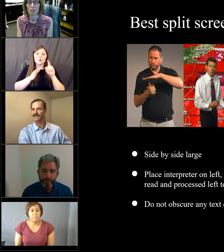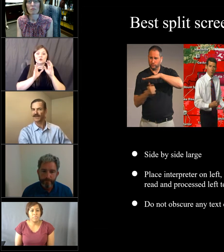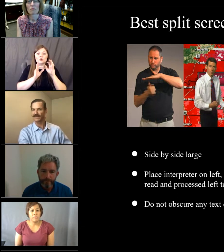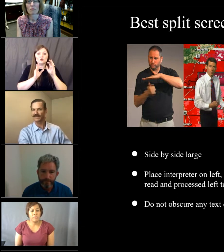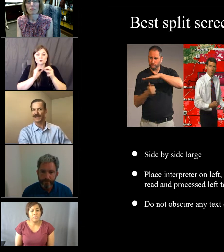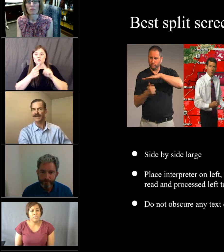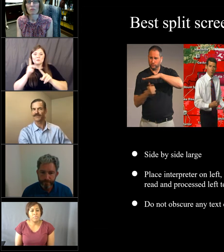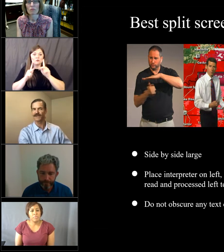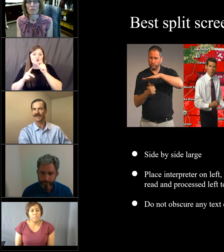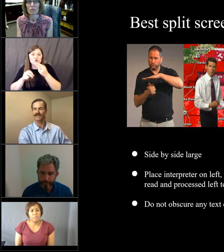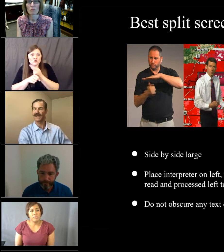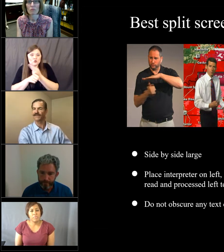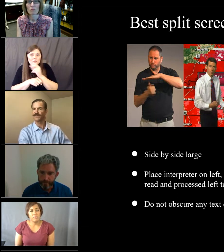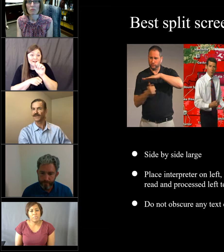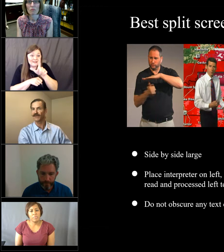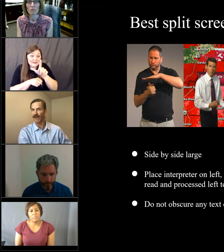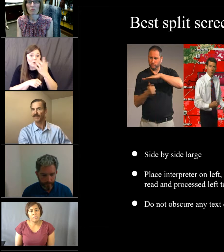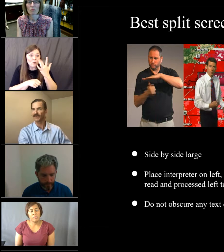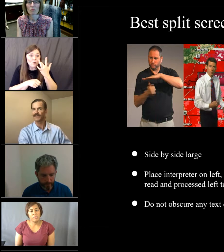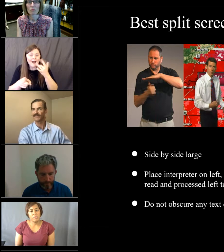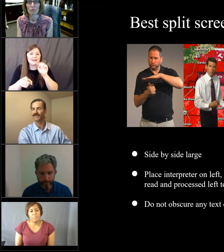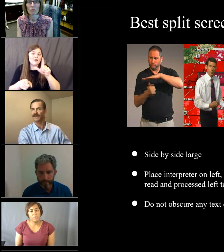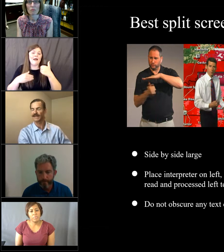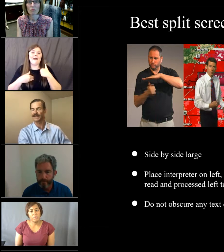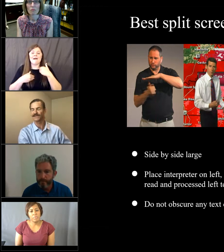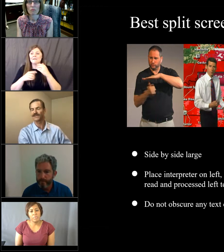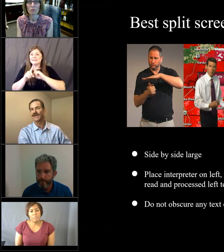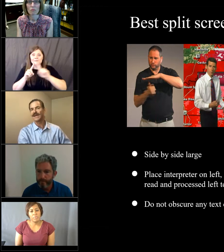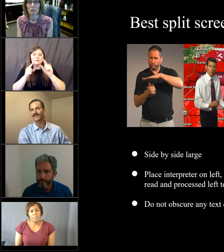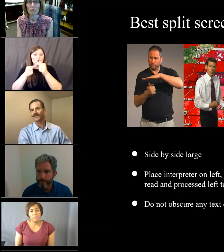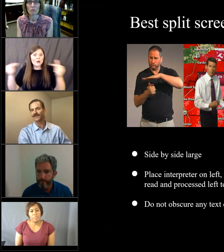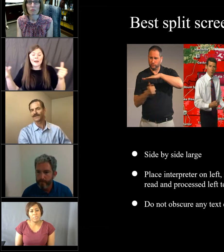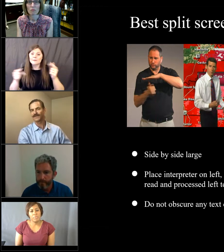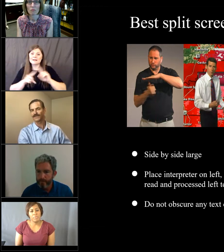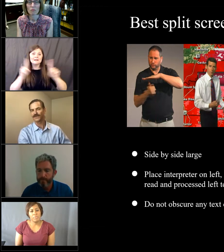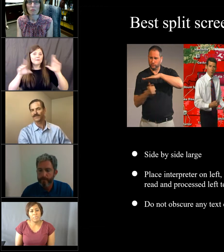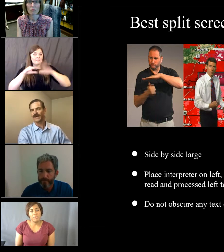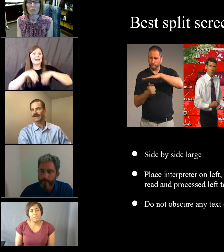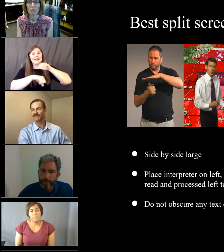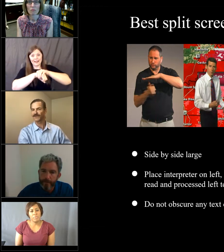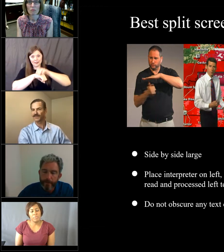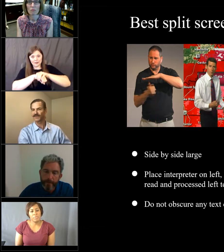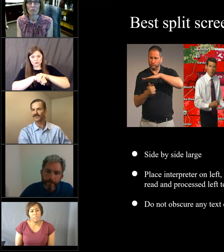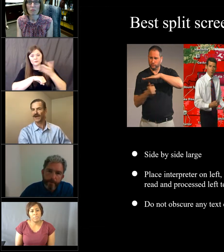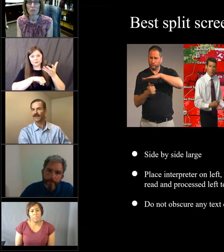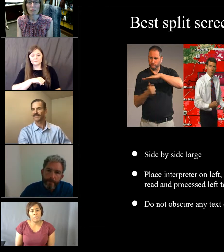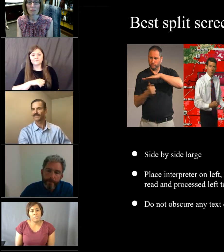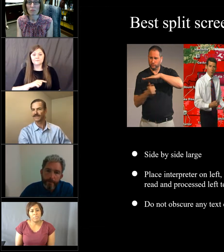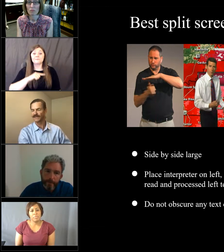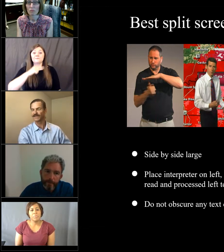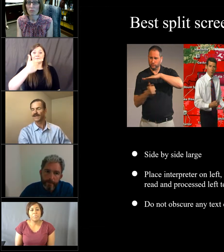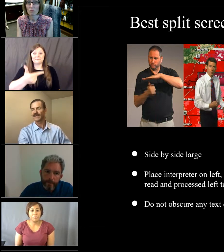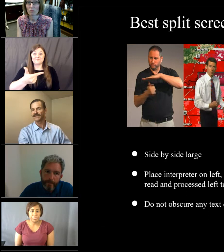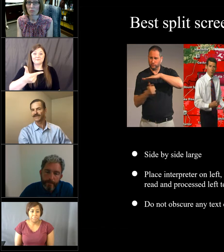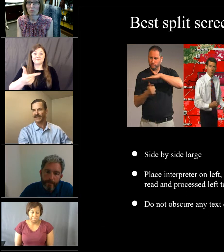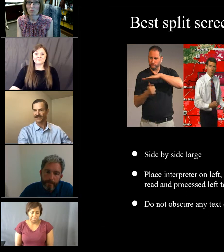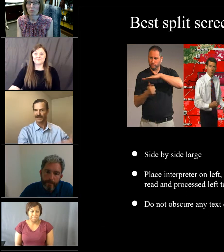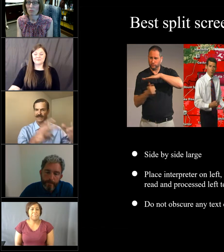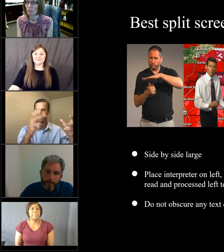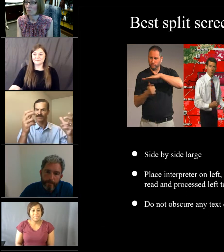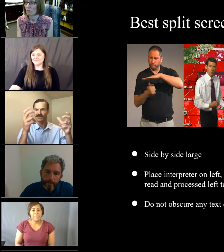because American Sign Language actually has a unique grammar that is different than English. And so what the certified deaf interpreter's job is